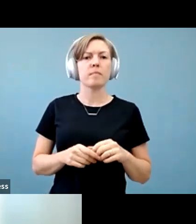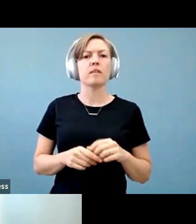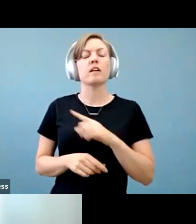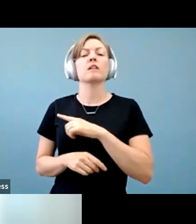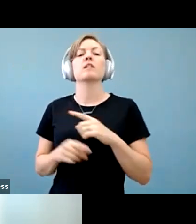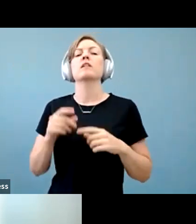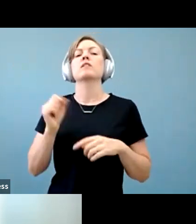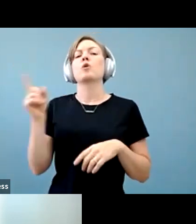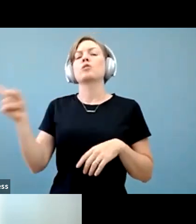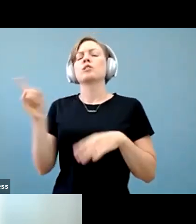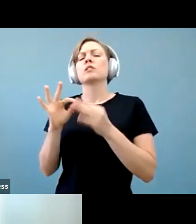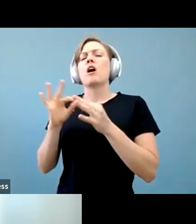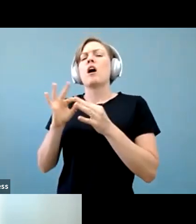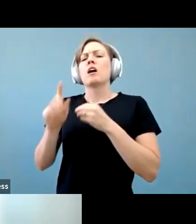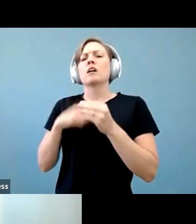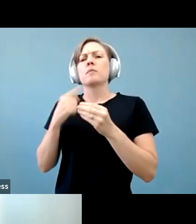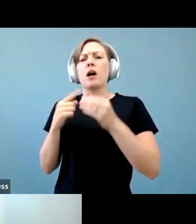While she was talking about